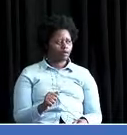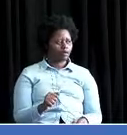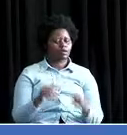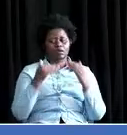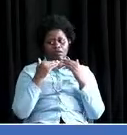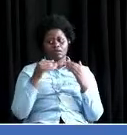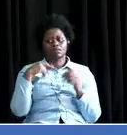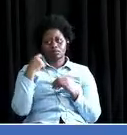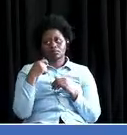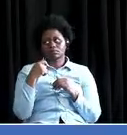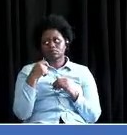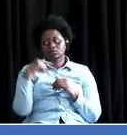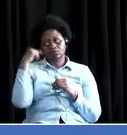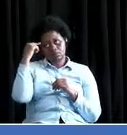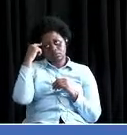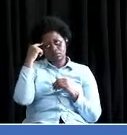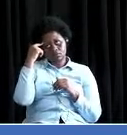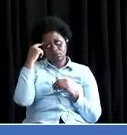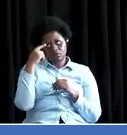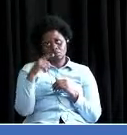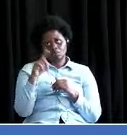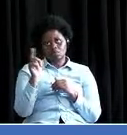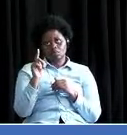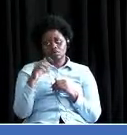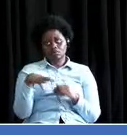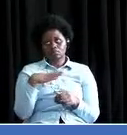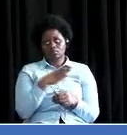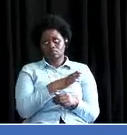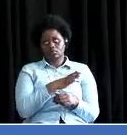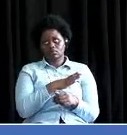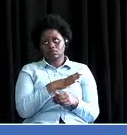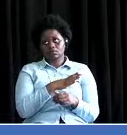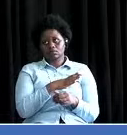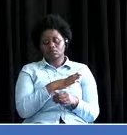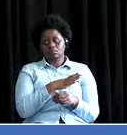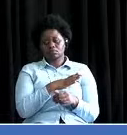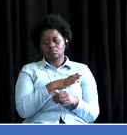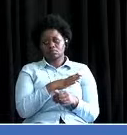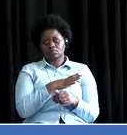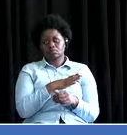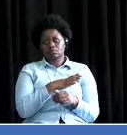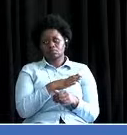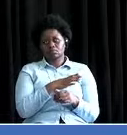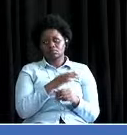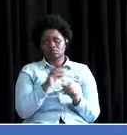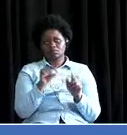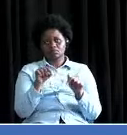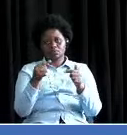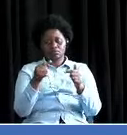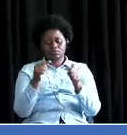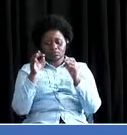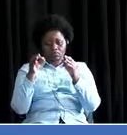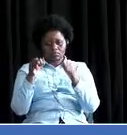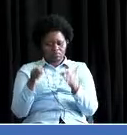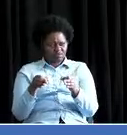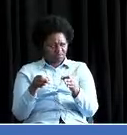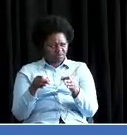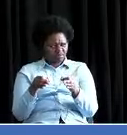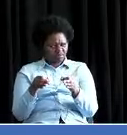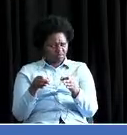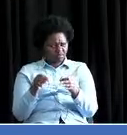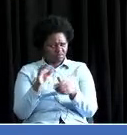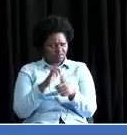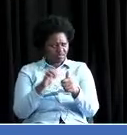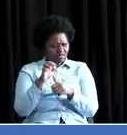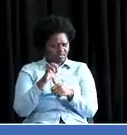No, thank you, Speaker. I think what the colleagues, especially the colleagues who are not, whose parties are not represented in the executive